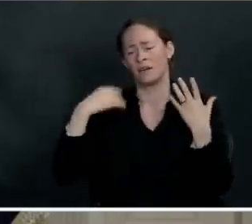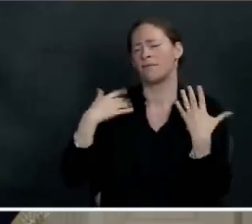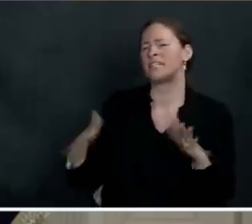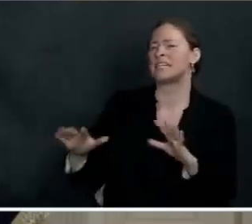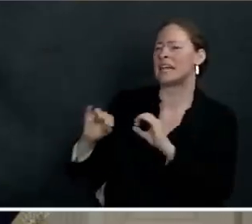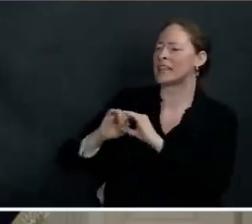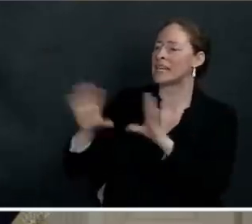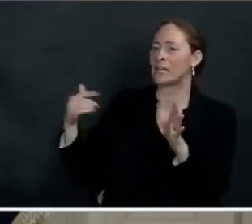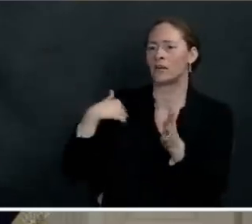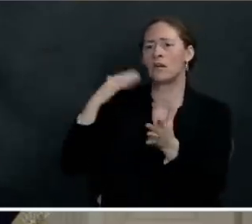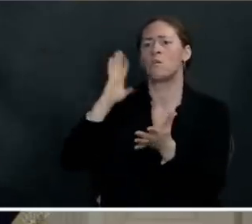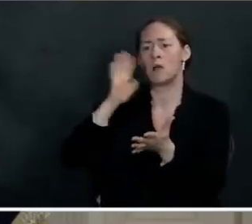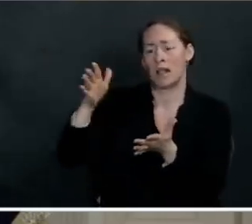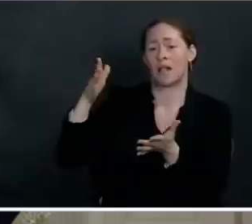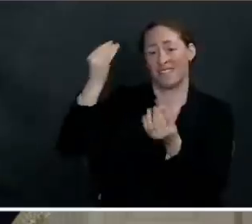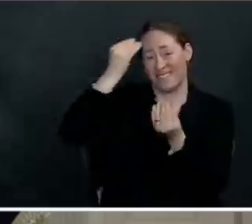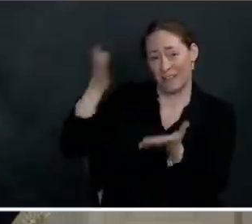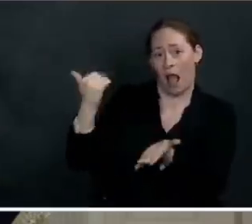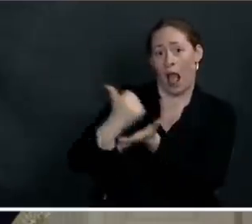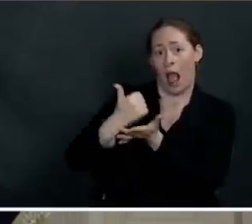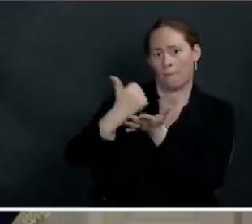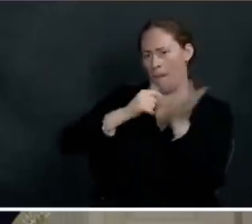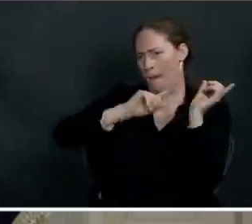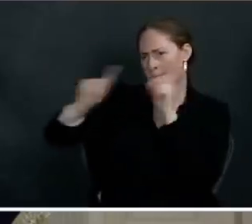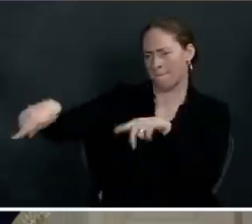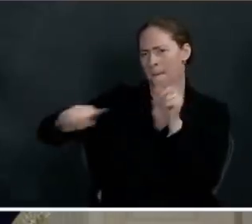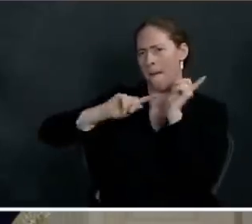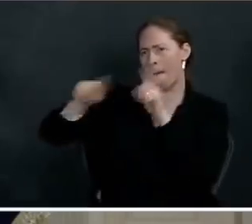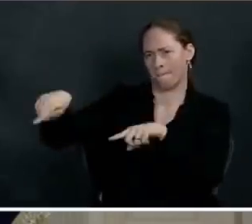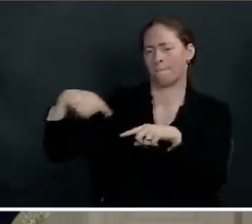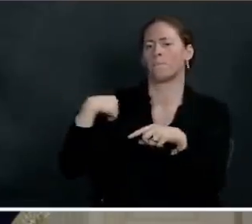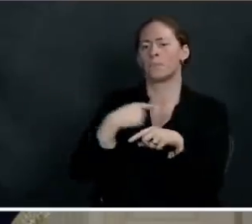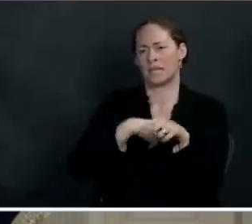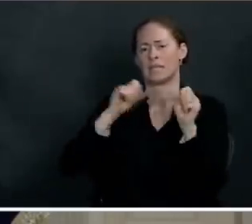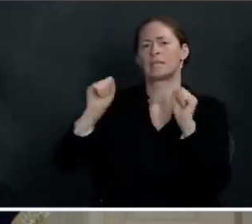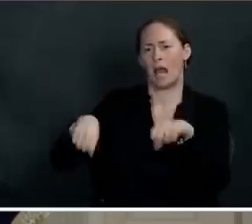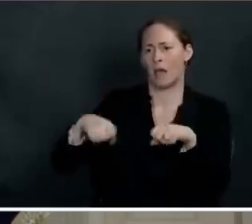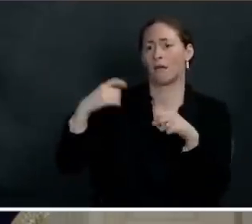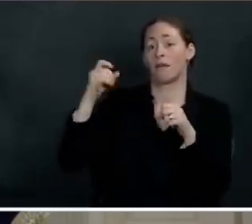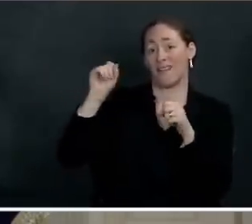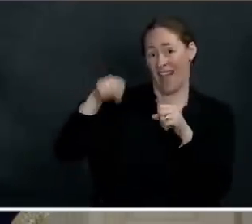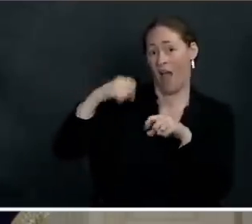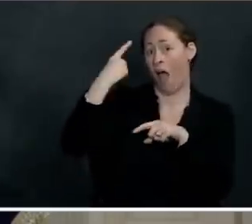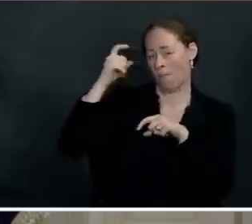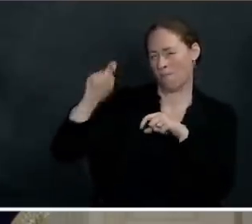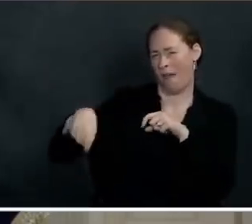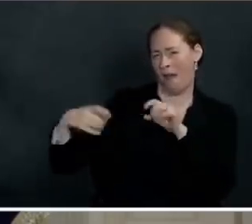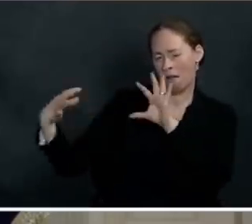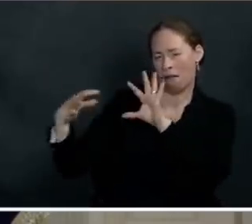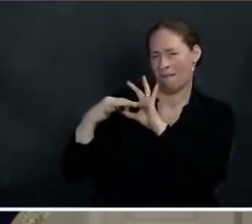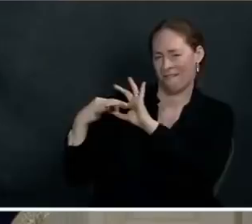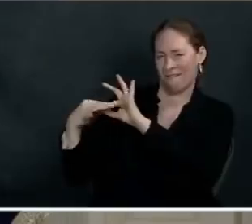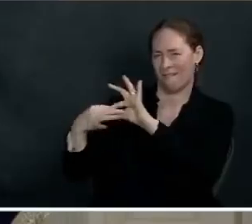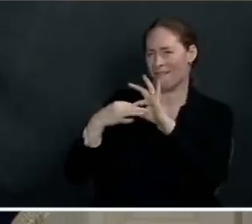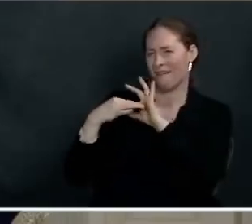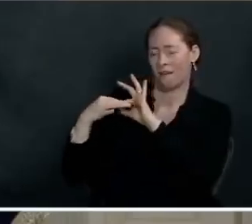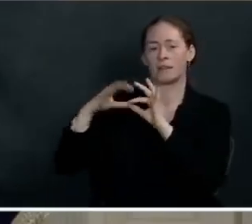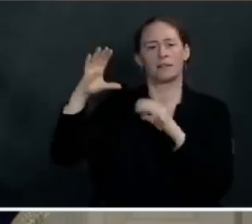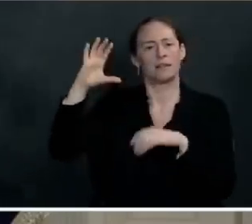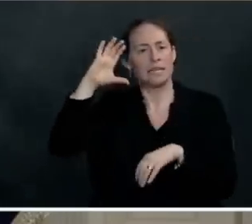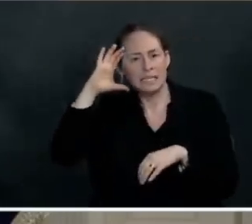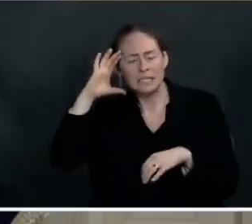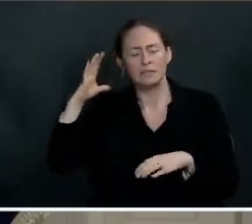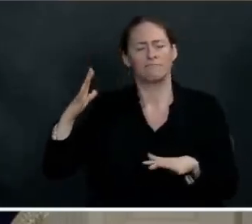Help is on the way. We can do this if we come together, if we listen to the scientists. And as I